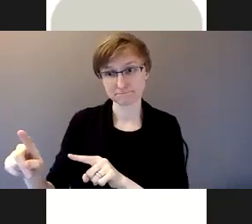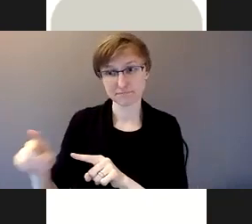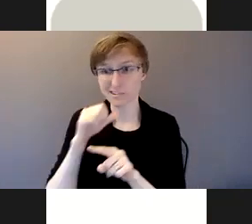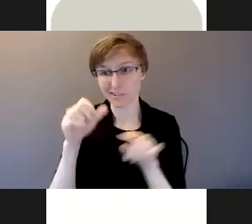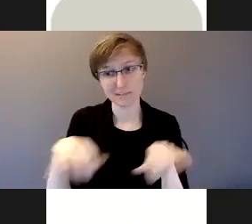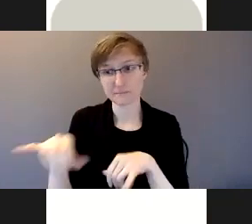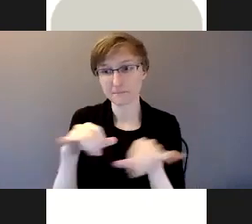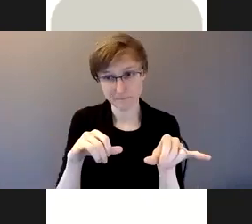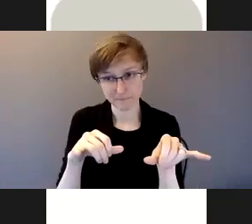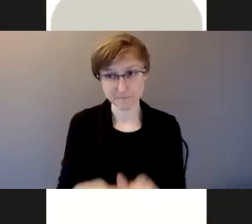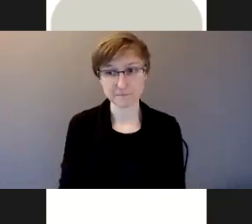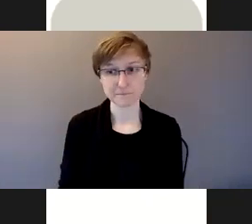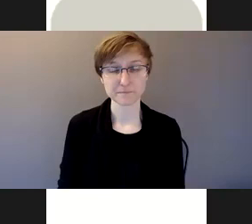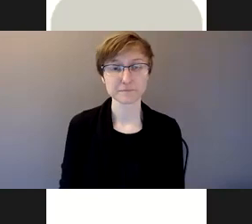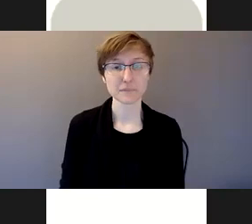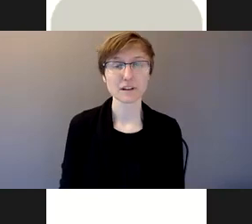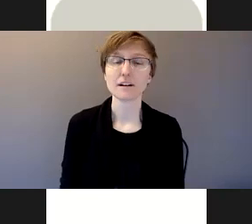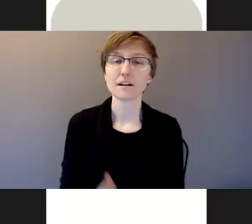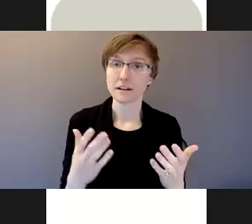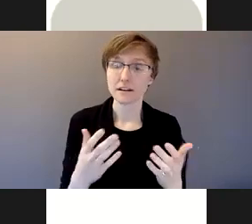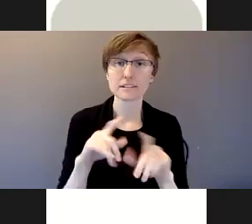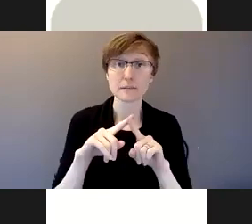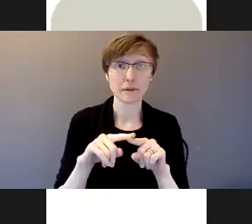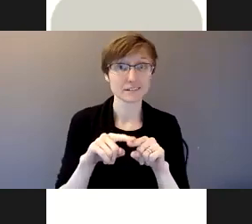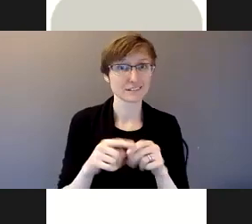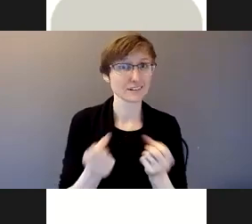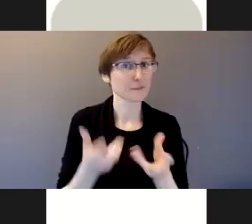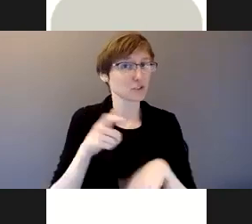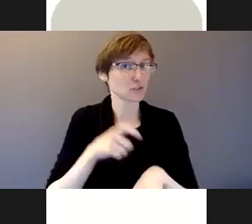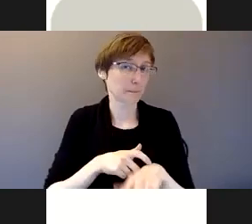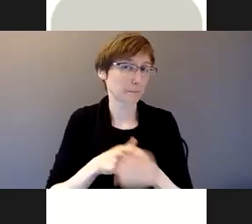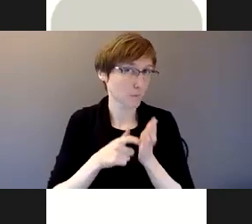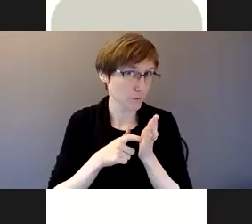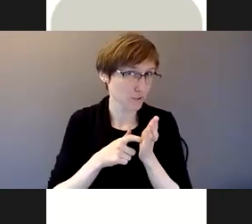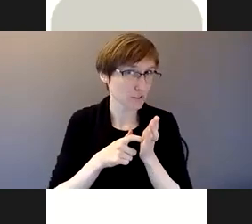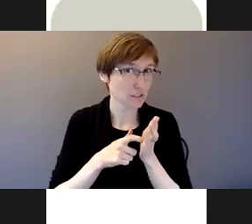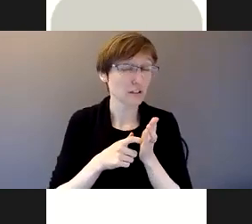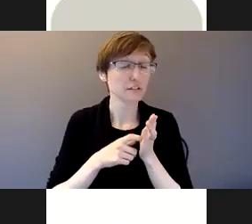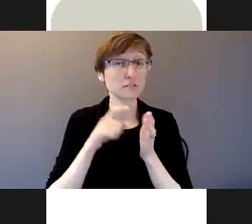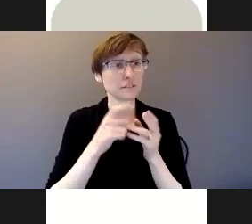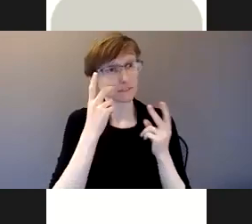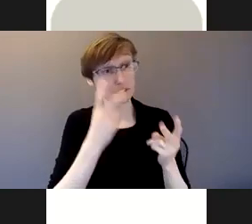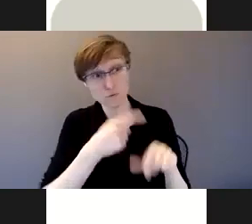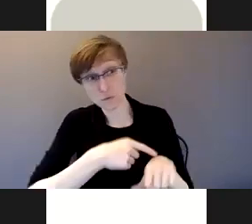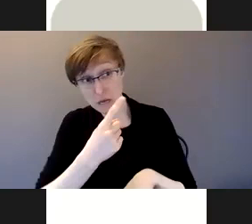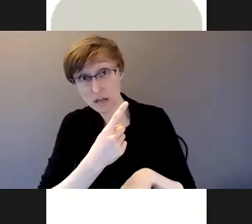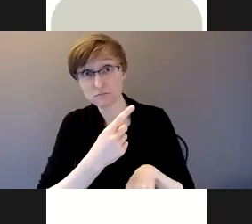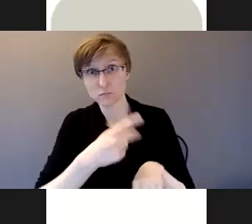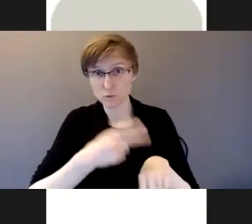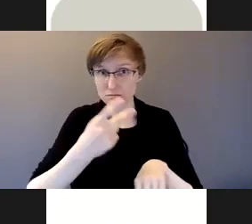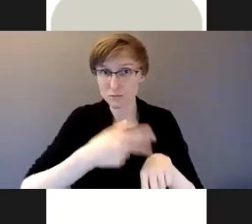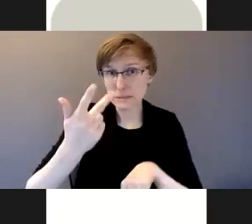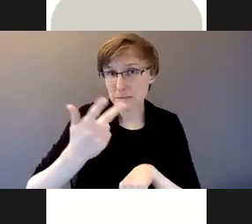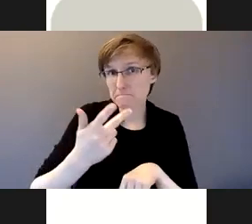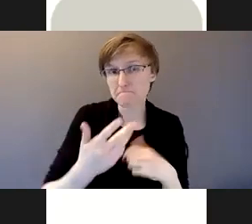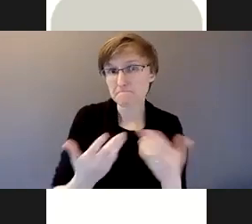complete assessments. But it also depends on how much time is necessary. Do they need to visit more than once? And also, and do they need